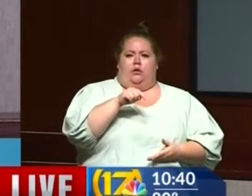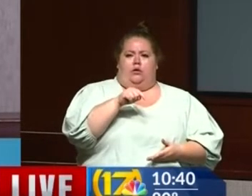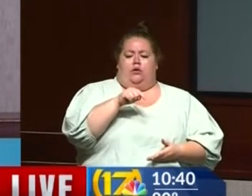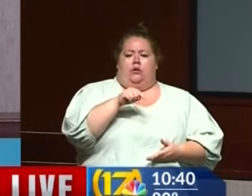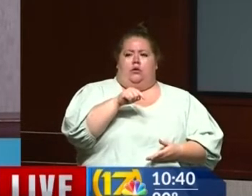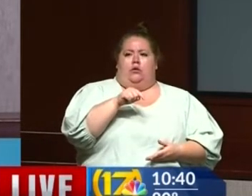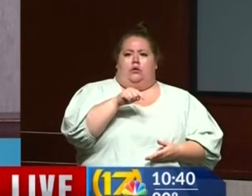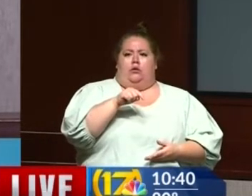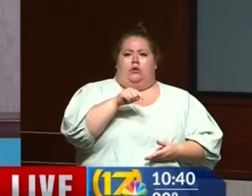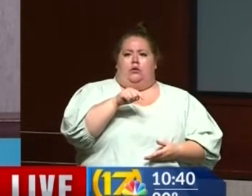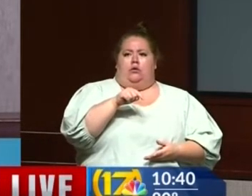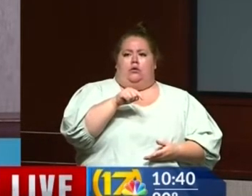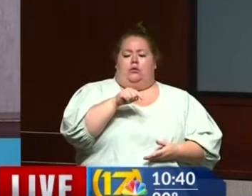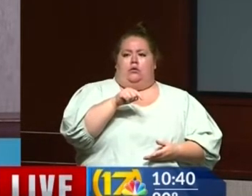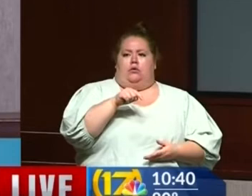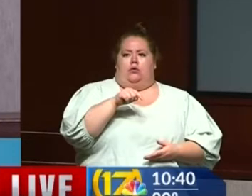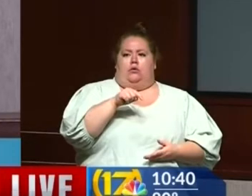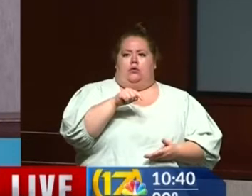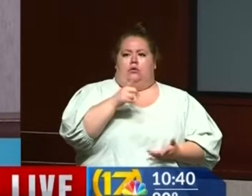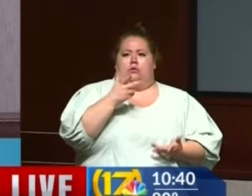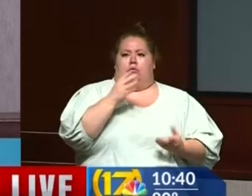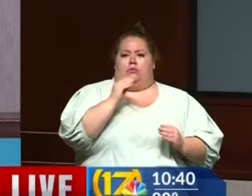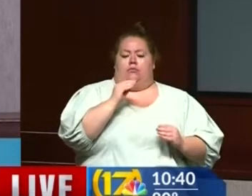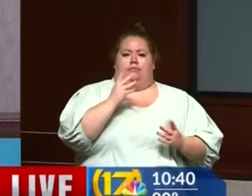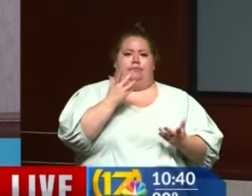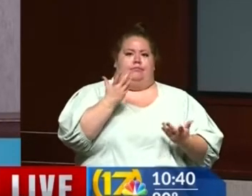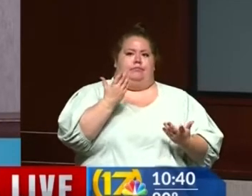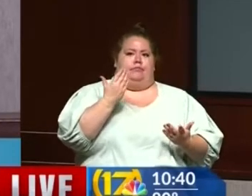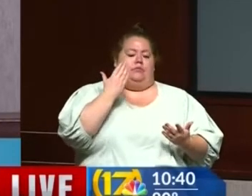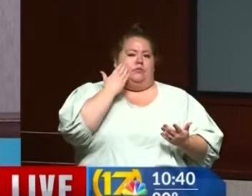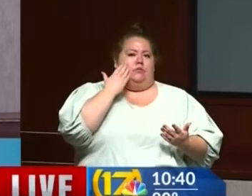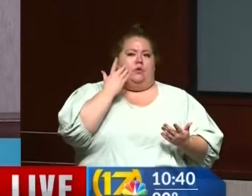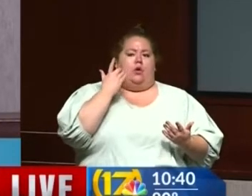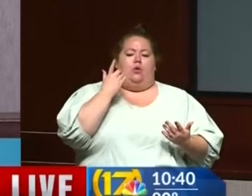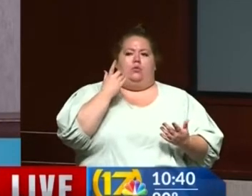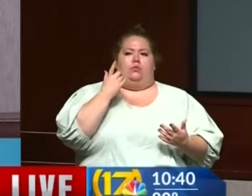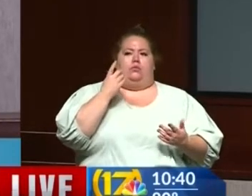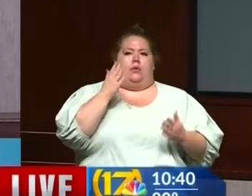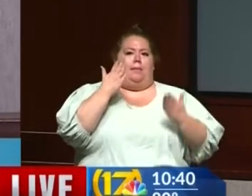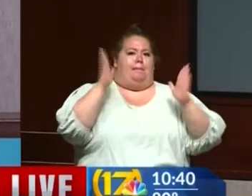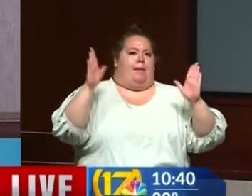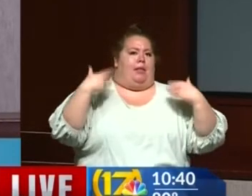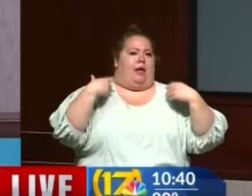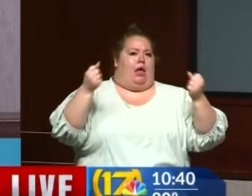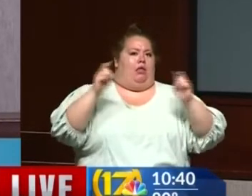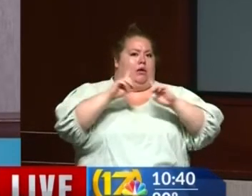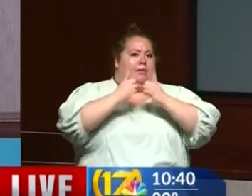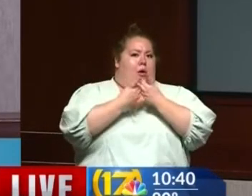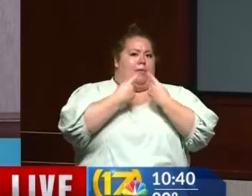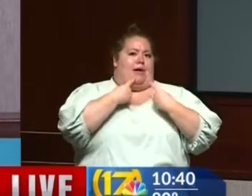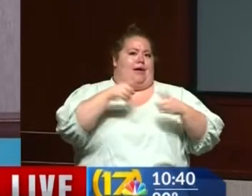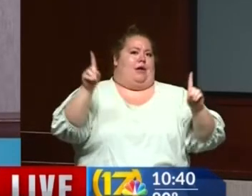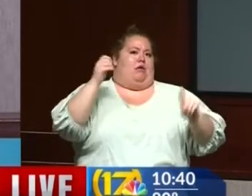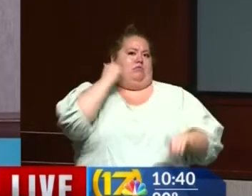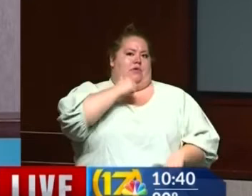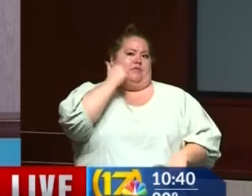Obviously, the announcements every day from the Public Health Department have shown that fewer people are coming up